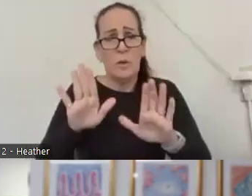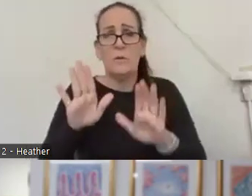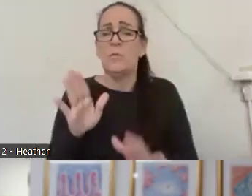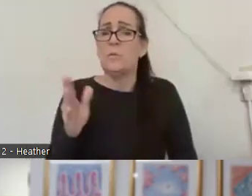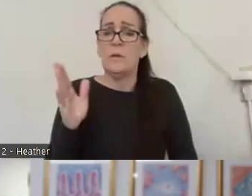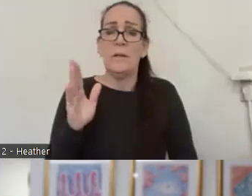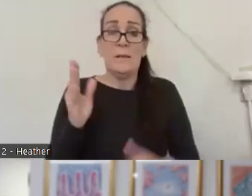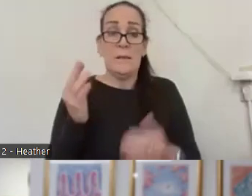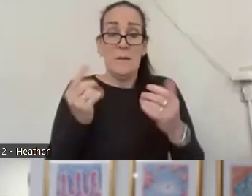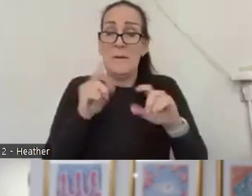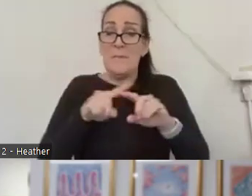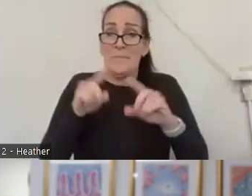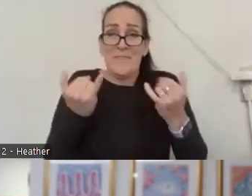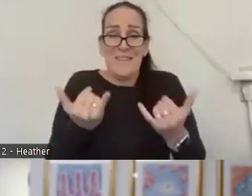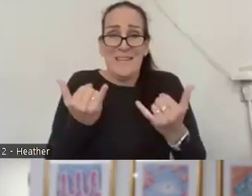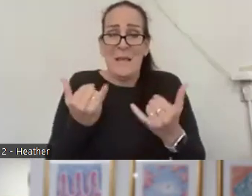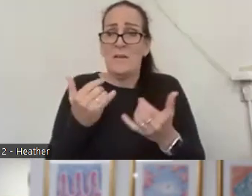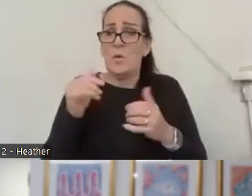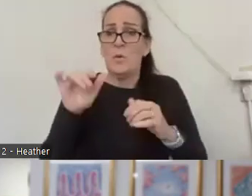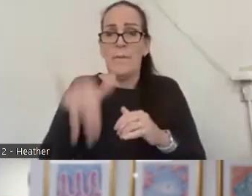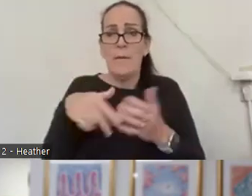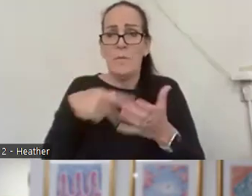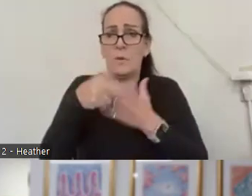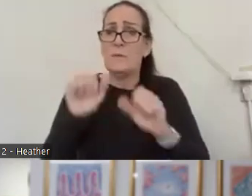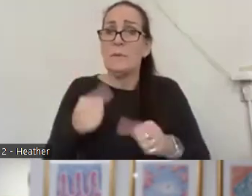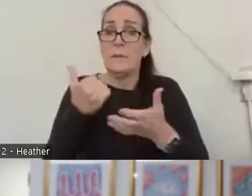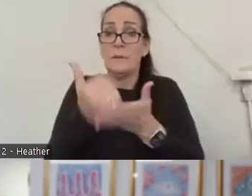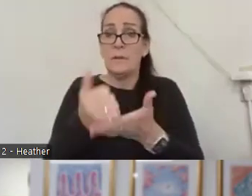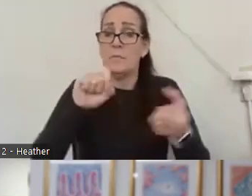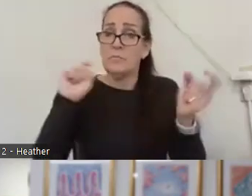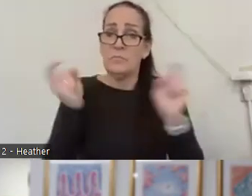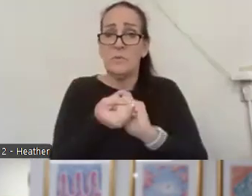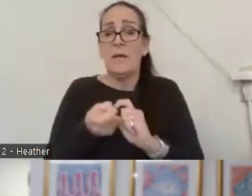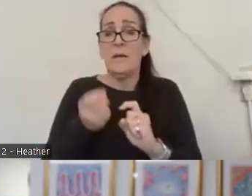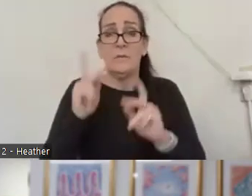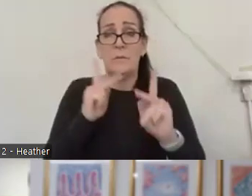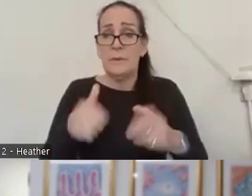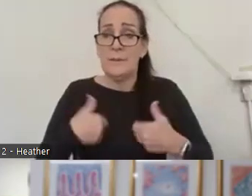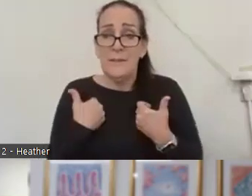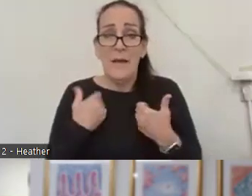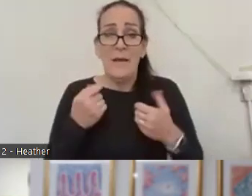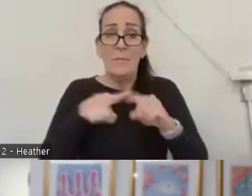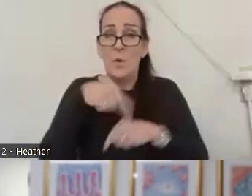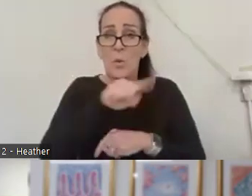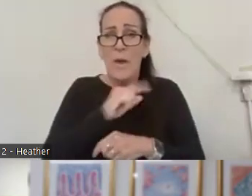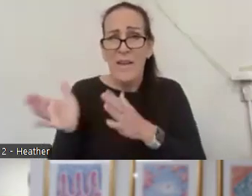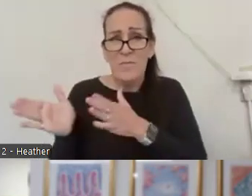now, we have an advocacy push out there to try to hopefully convince this plan to change their mind. But